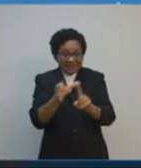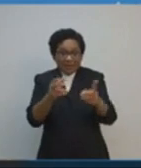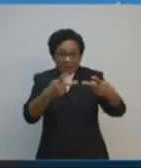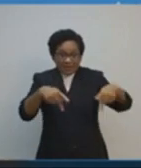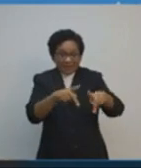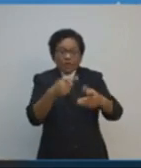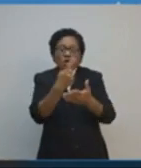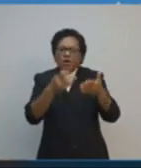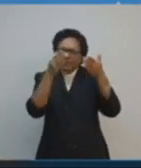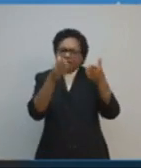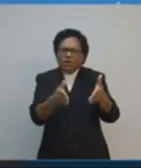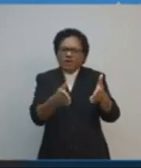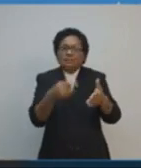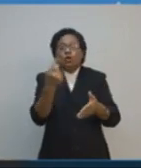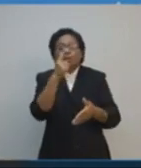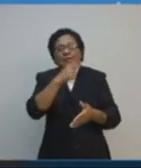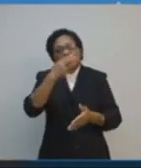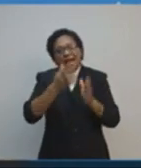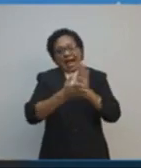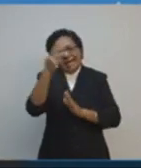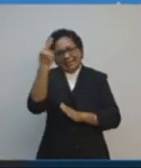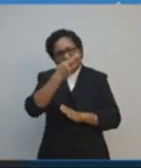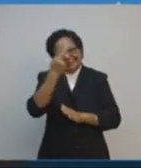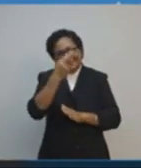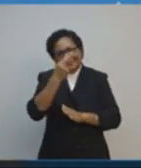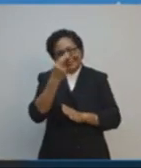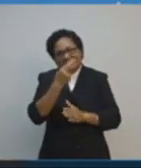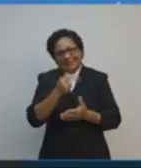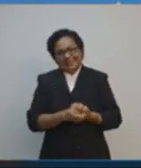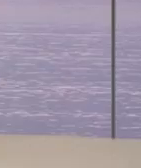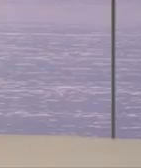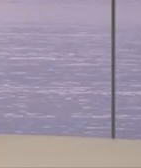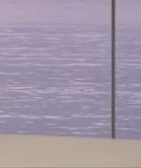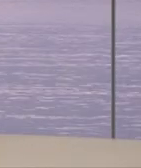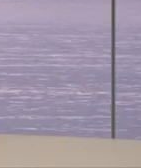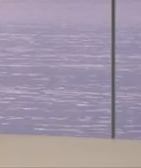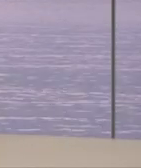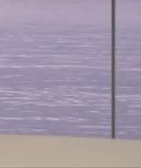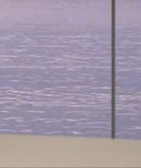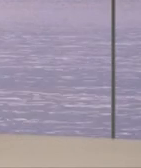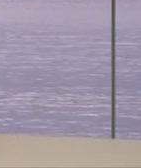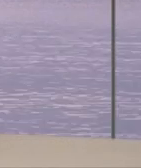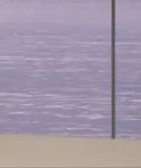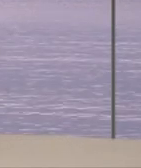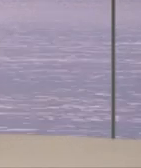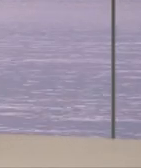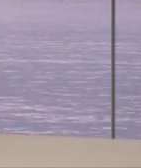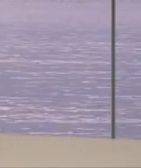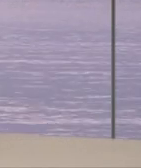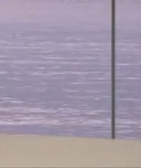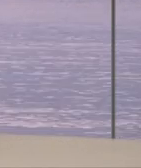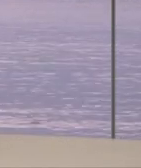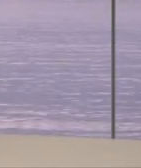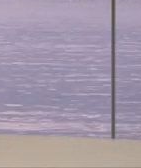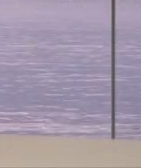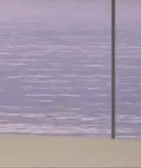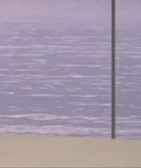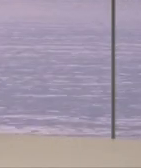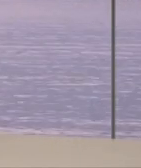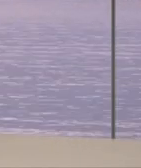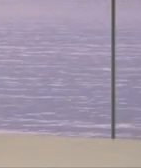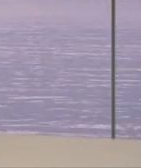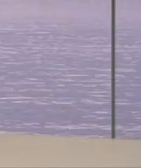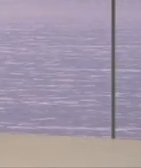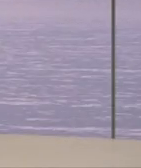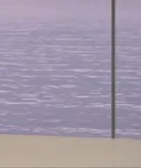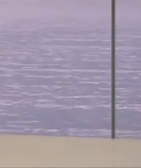for patients who are most at risk of becoming severely ill or dying from the virus. The Nandi and Lautoka hospitals are now fully operational in